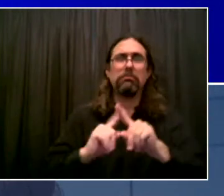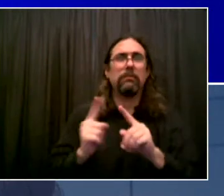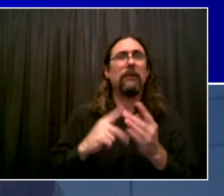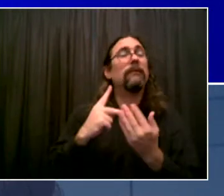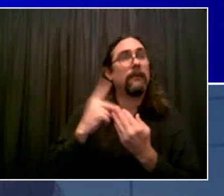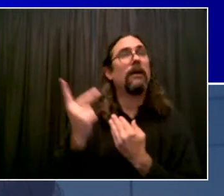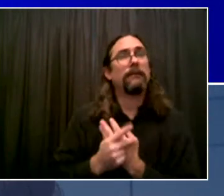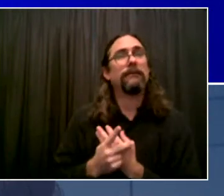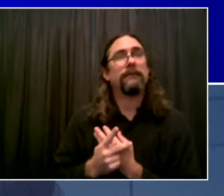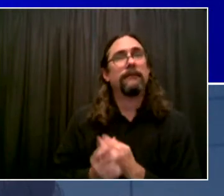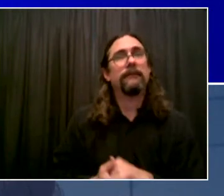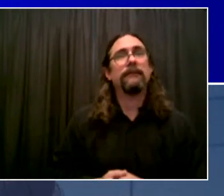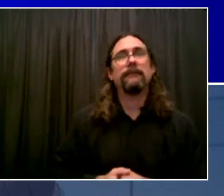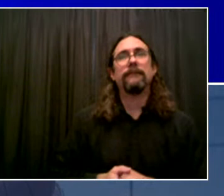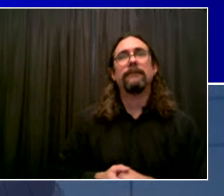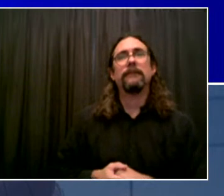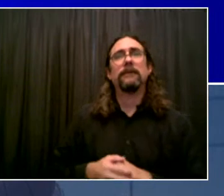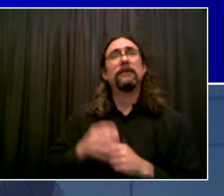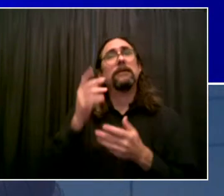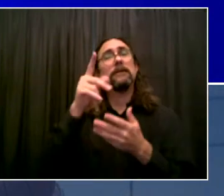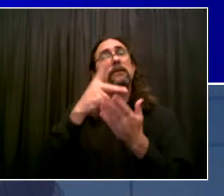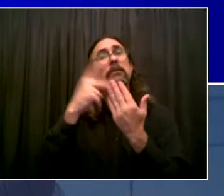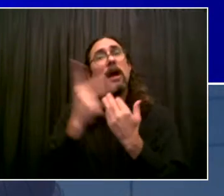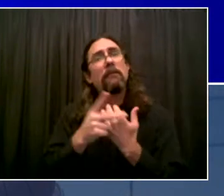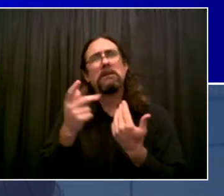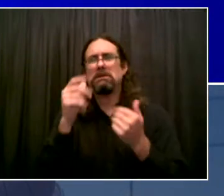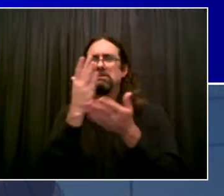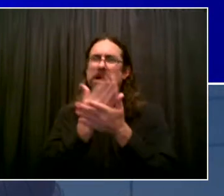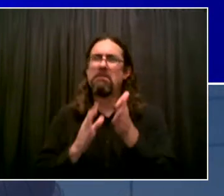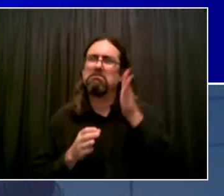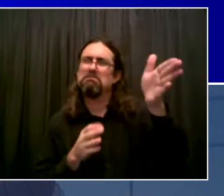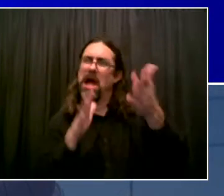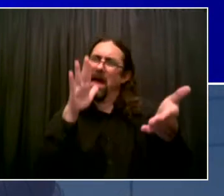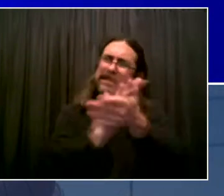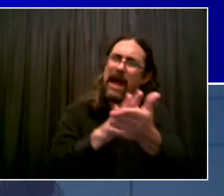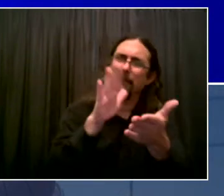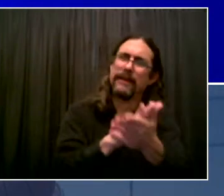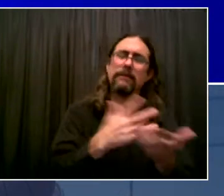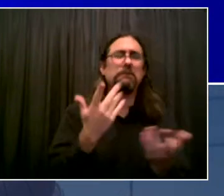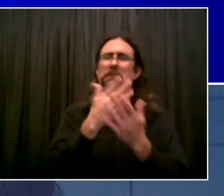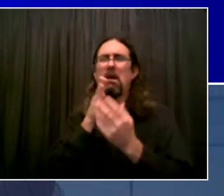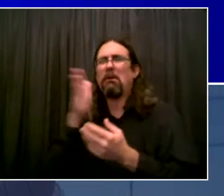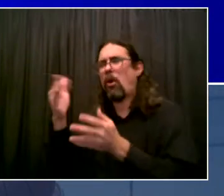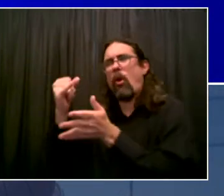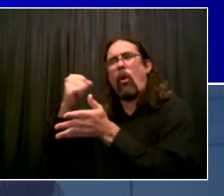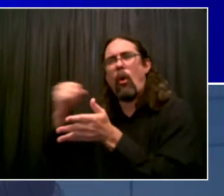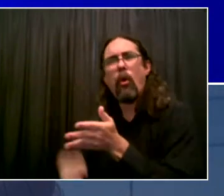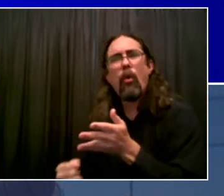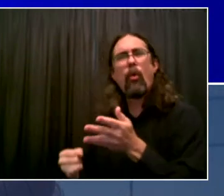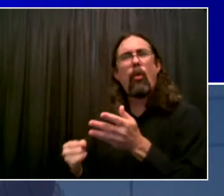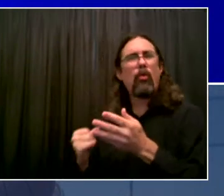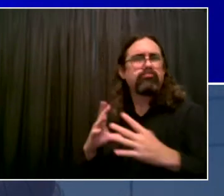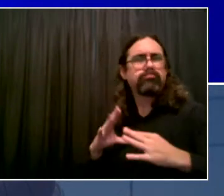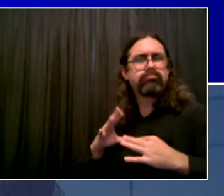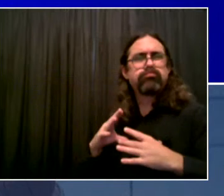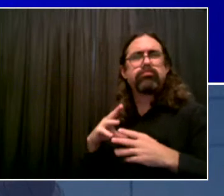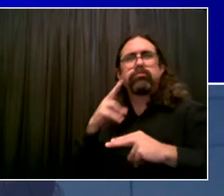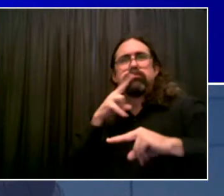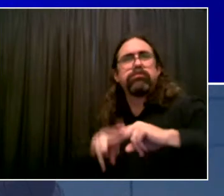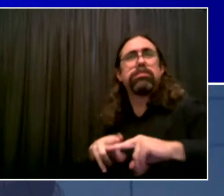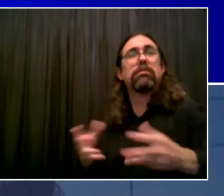culture, recreation, you name it. And in Queens alone, the borough president will be happy to know, over 200 programs in